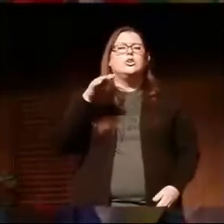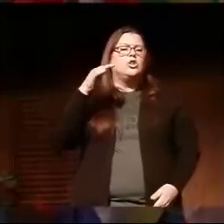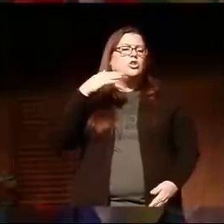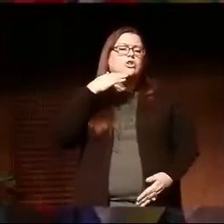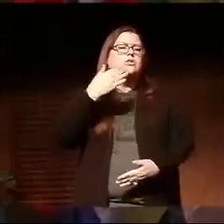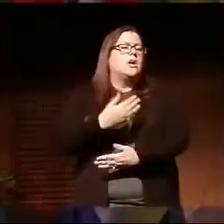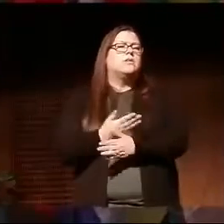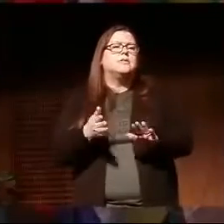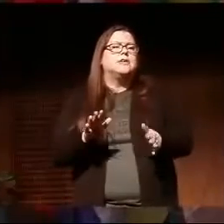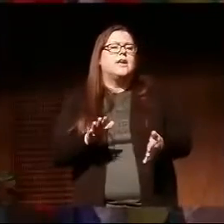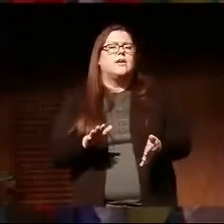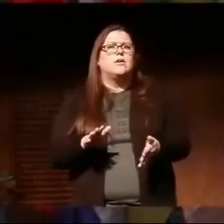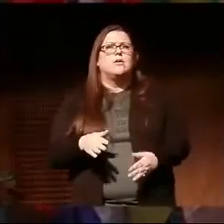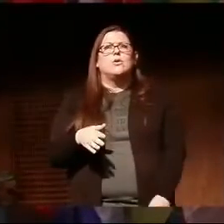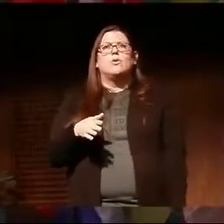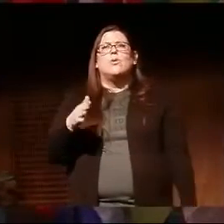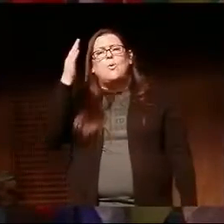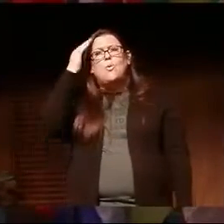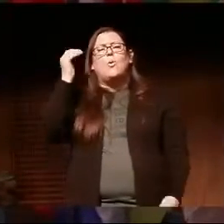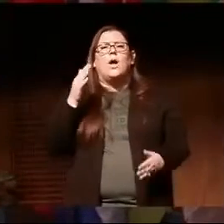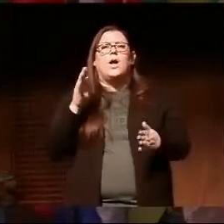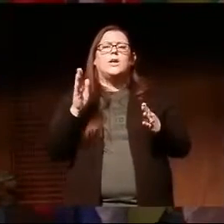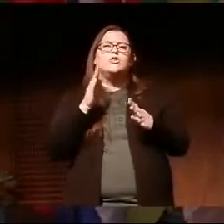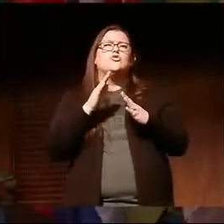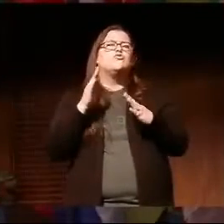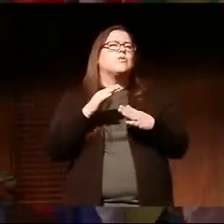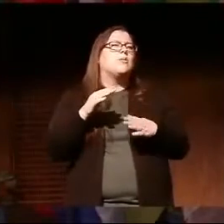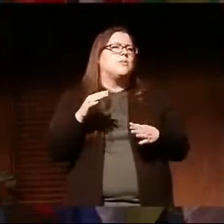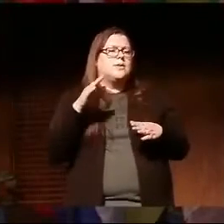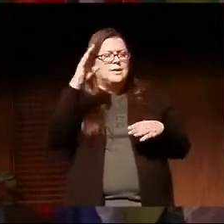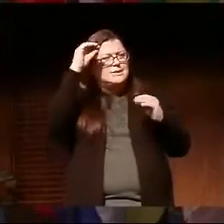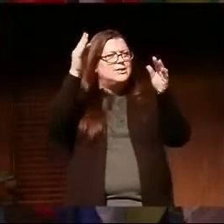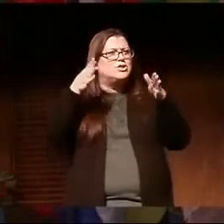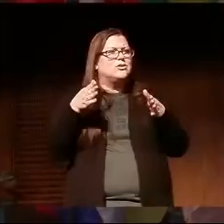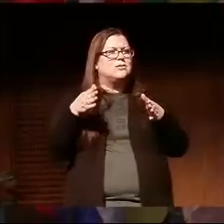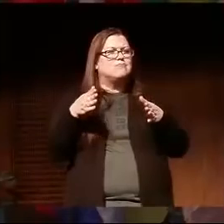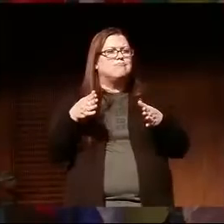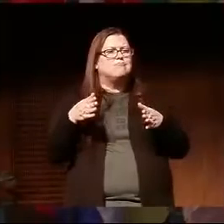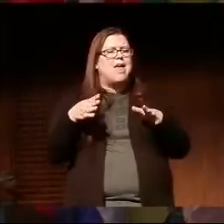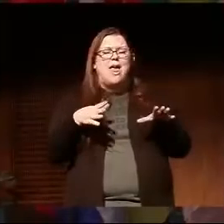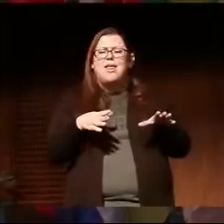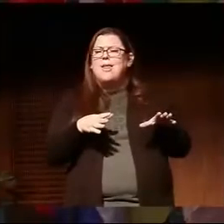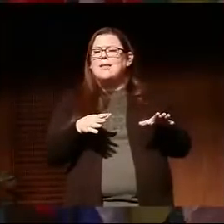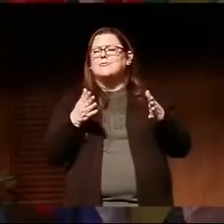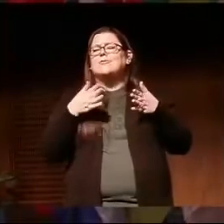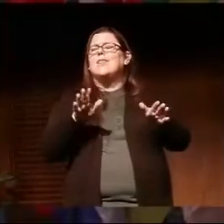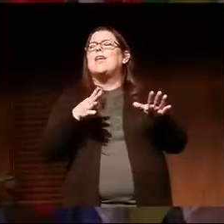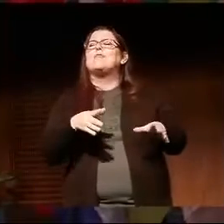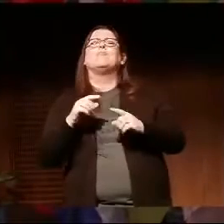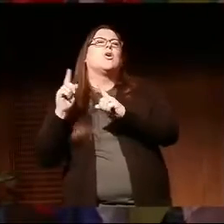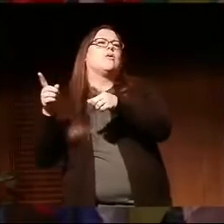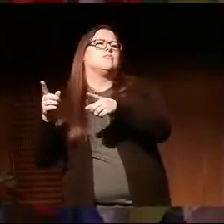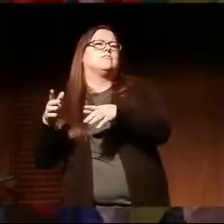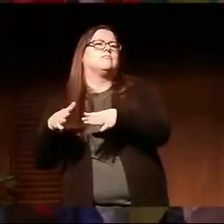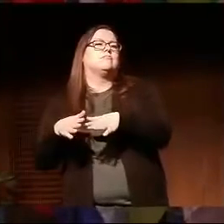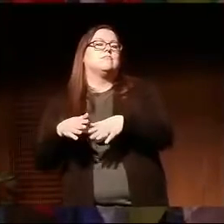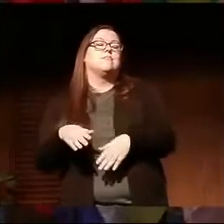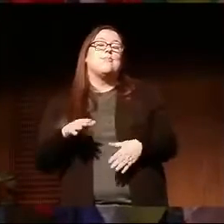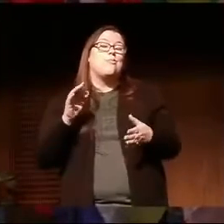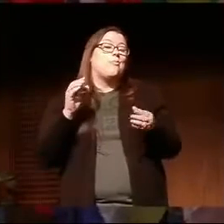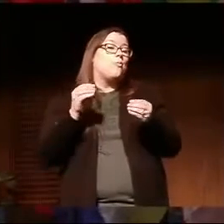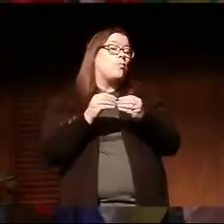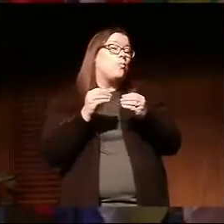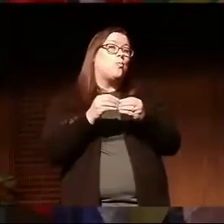There's nothing he can do about it. Just let him move along. Again, more unbelief in whether